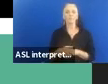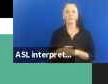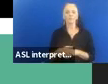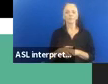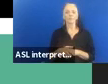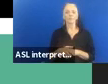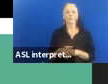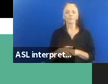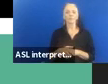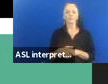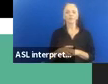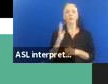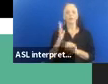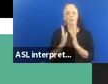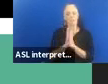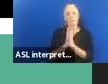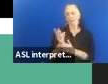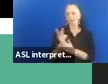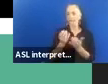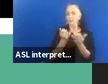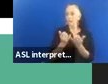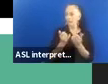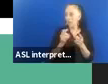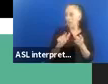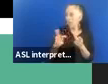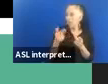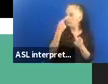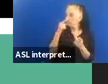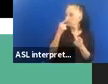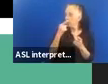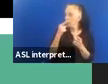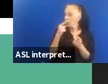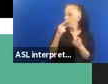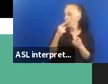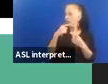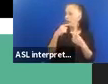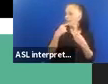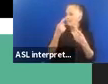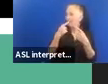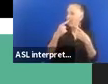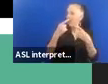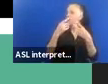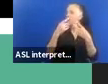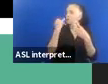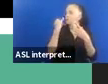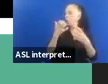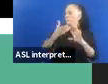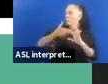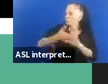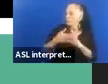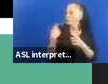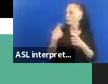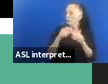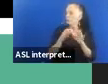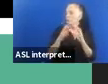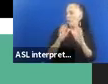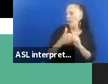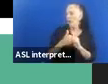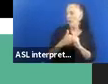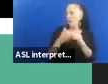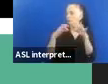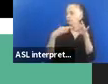And we're going to actually ask them at this moment if they can come in and make an announcement as to how to join the line.